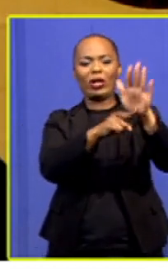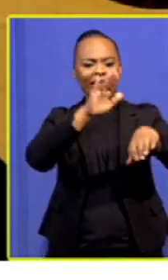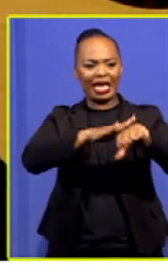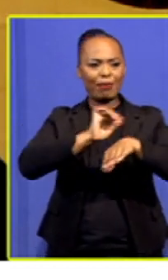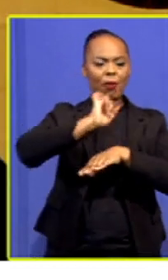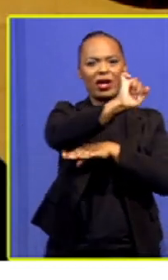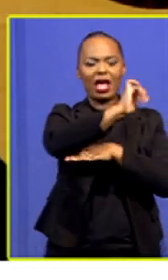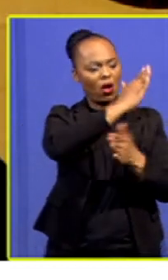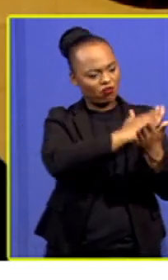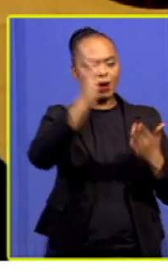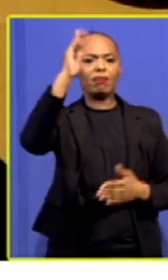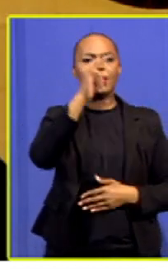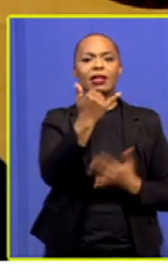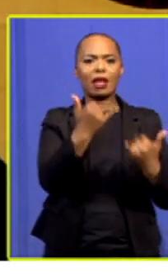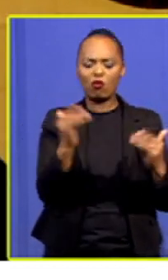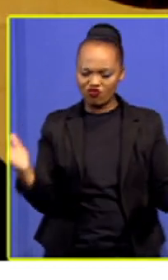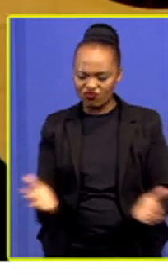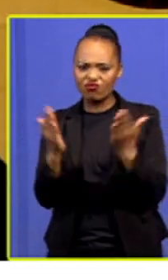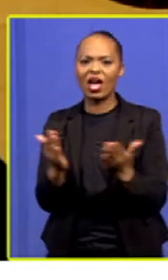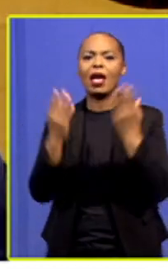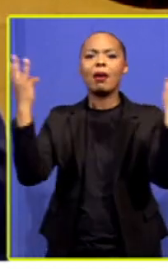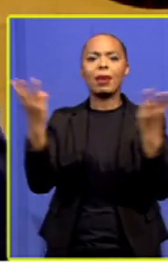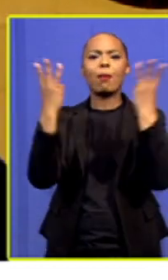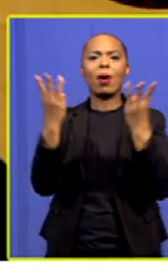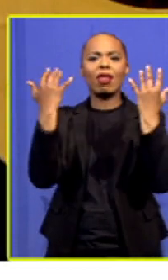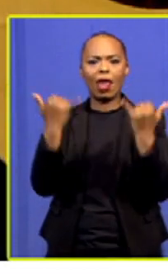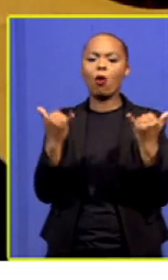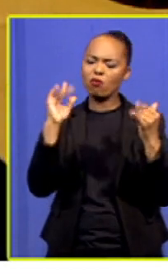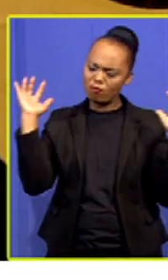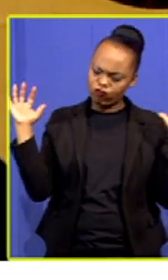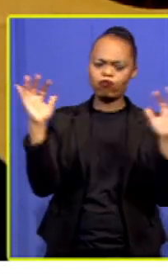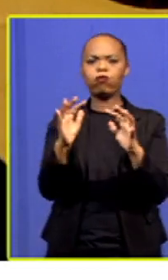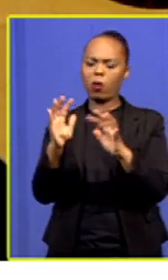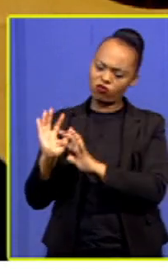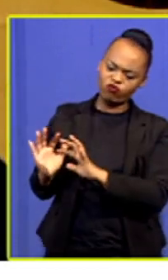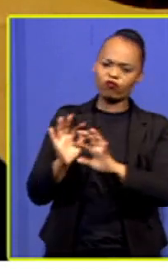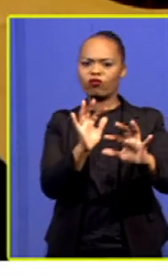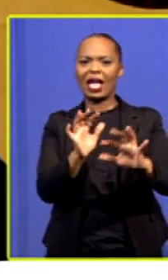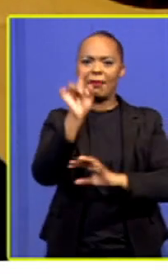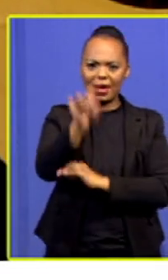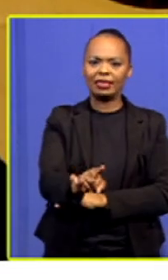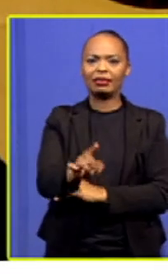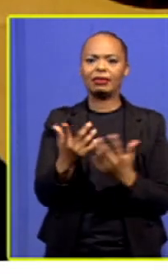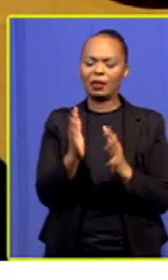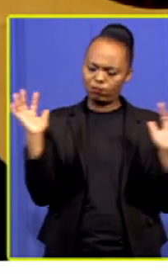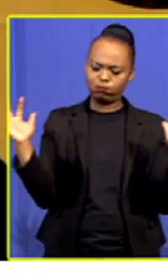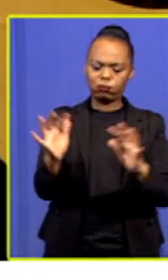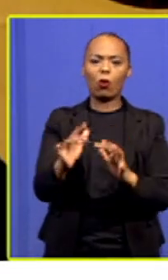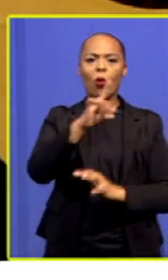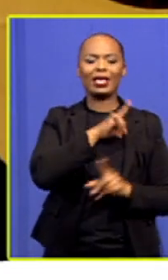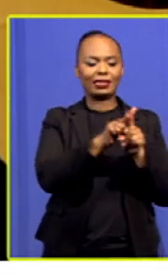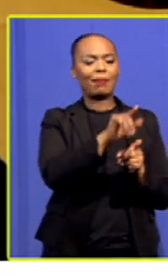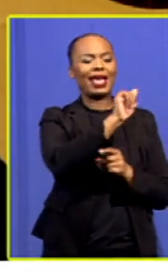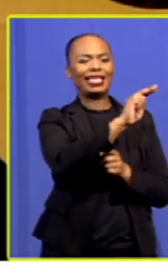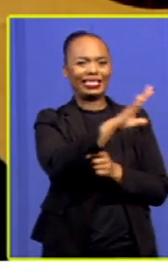over, encouraging people to come in their numbers. We know that the ANC is going to also, hold its launch